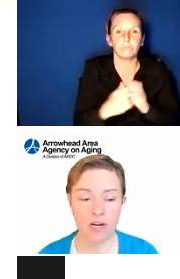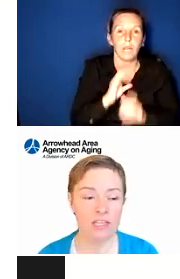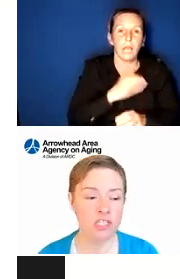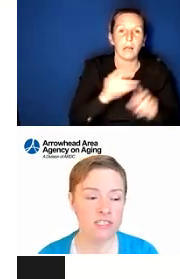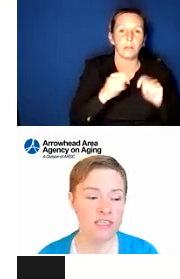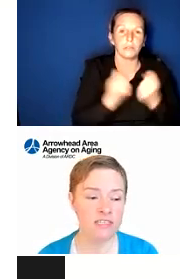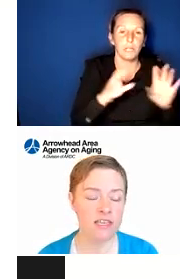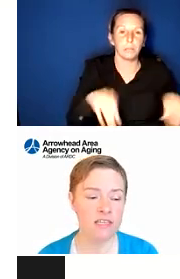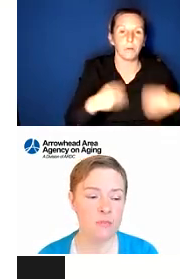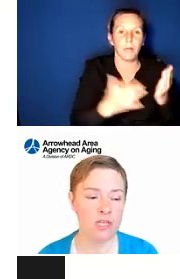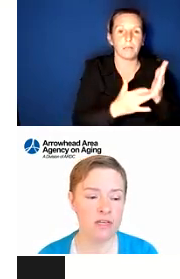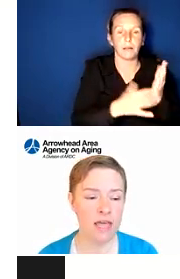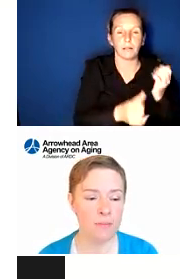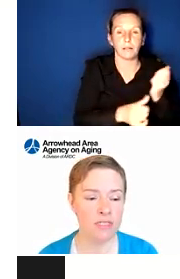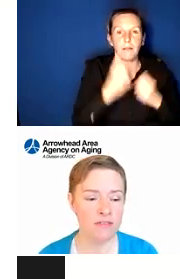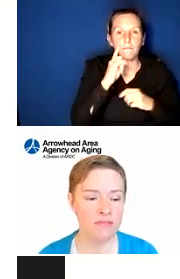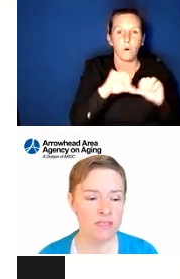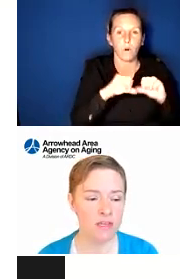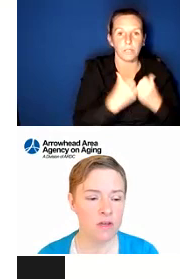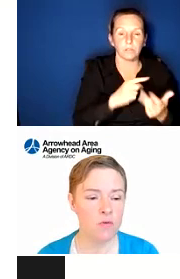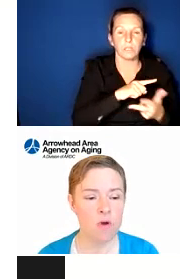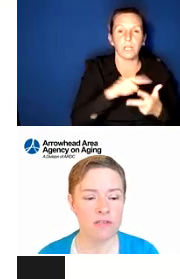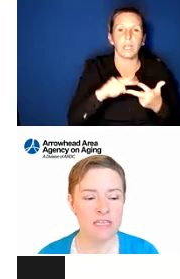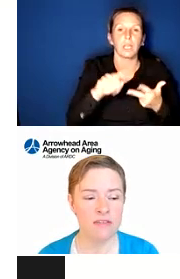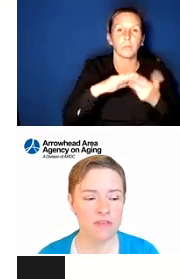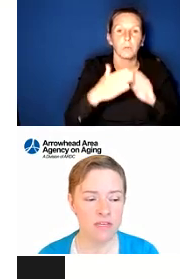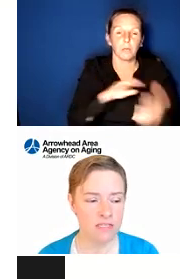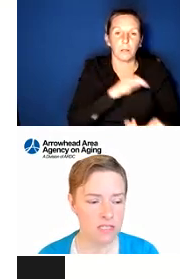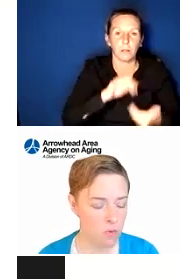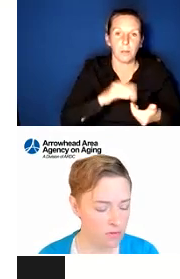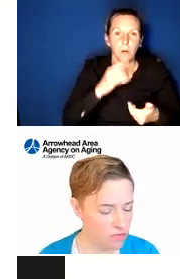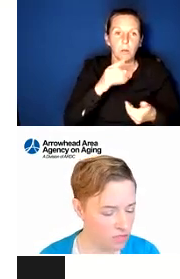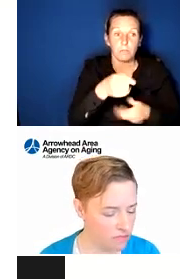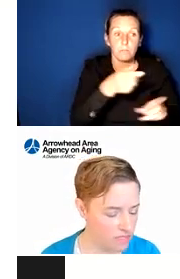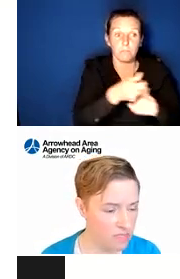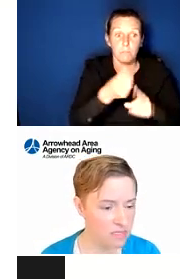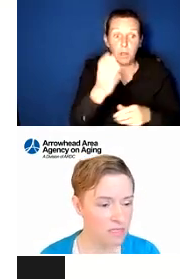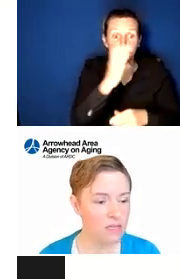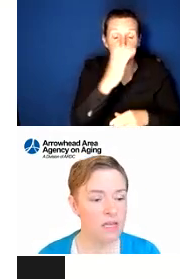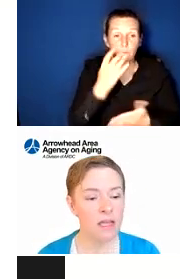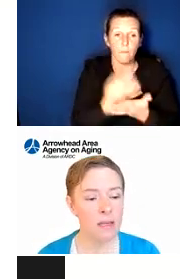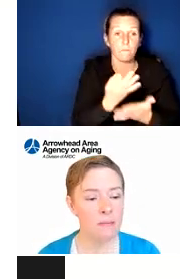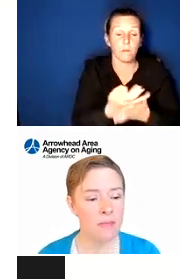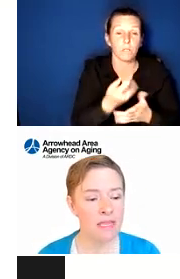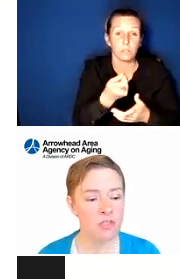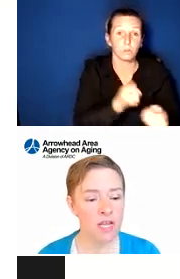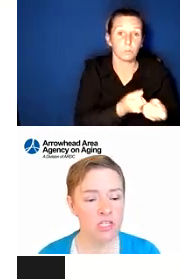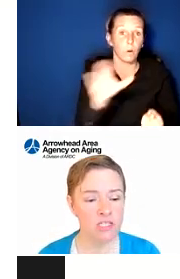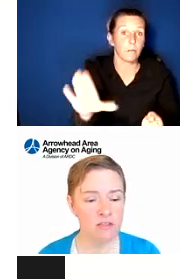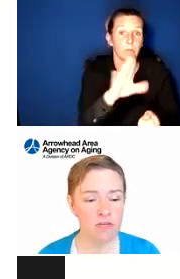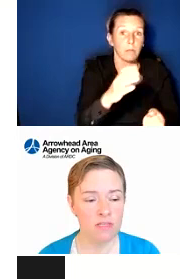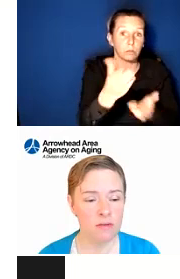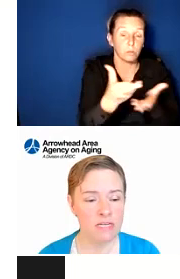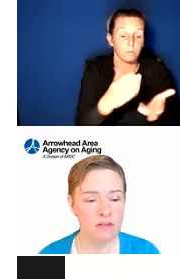assistance for agencies and community collaboratives who are seeking funding to support their services, and